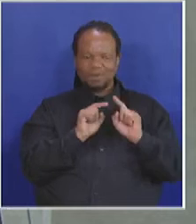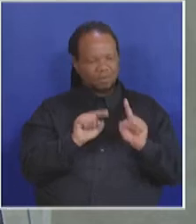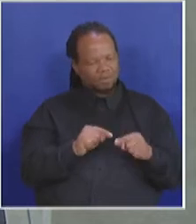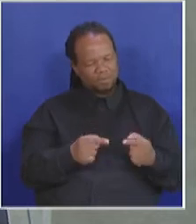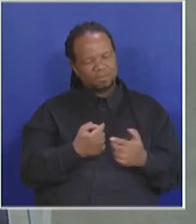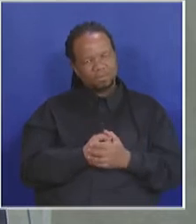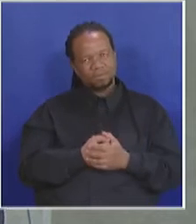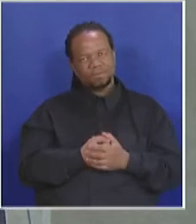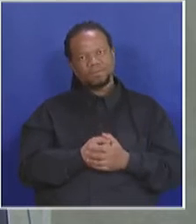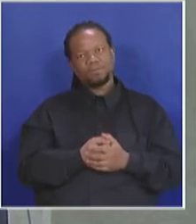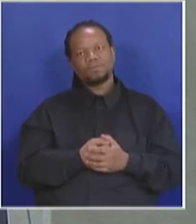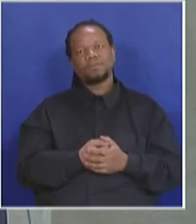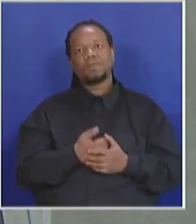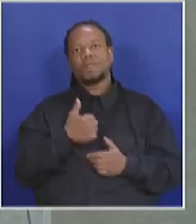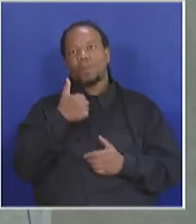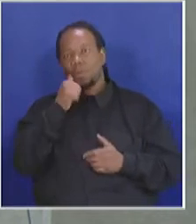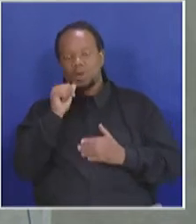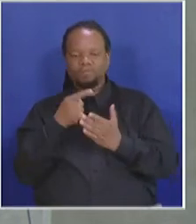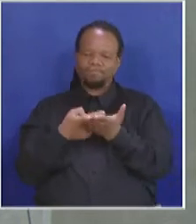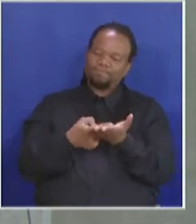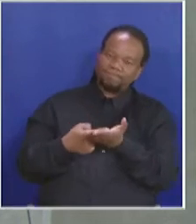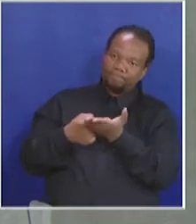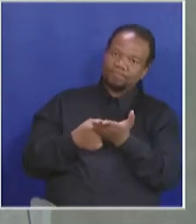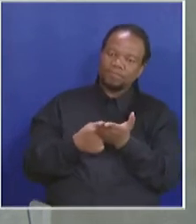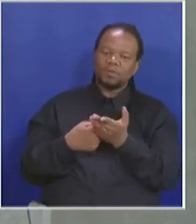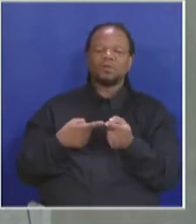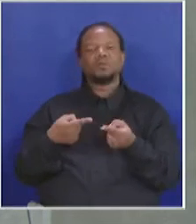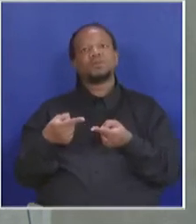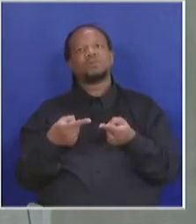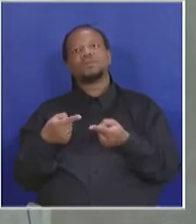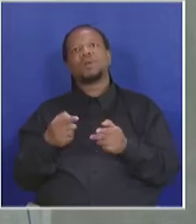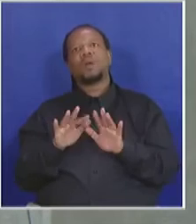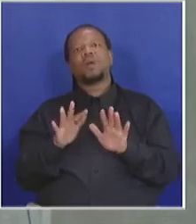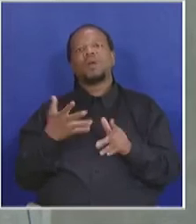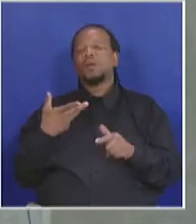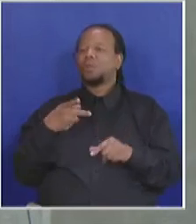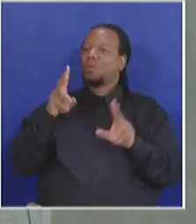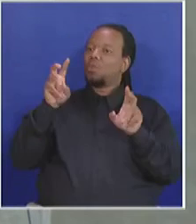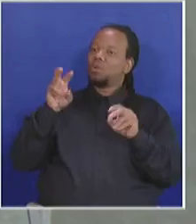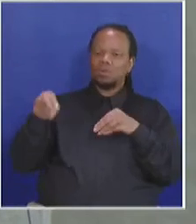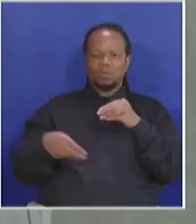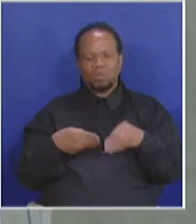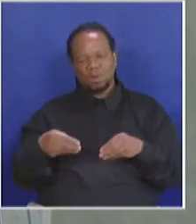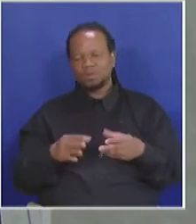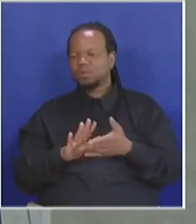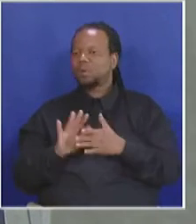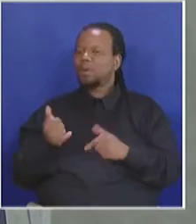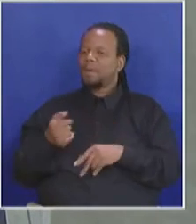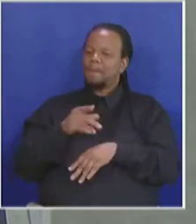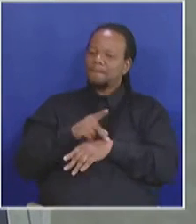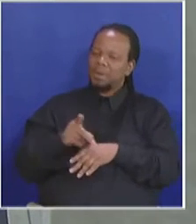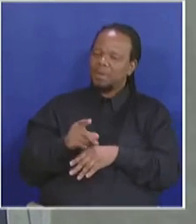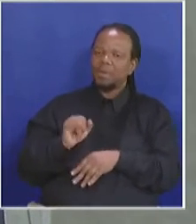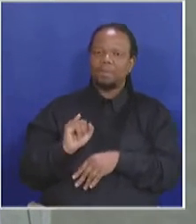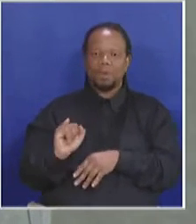that when we discuss or debate projects, we do not have to mention corruption, lack of planning, and a failure of